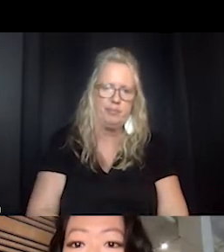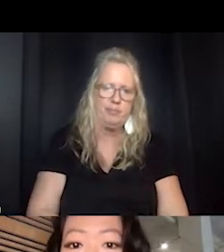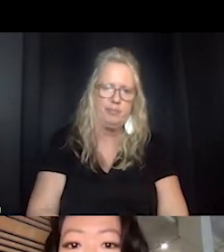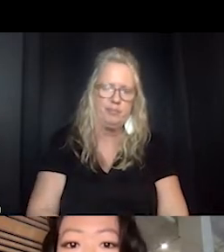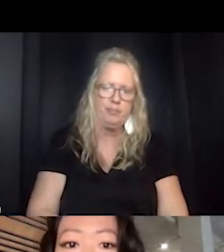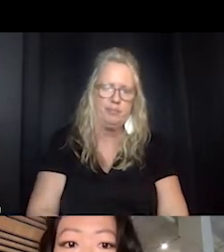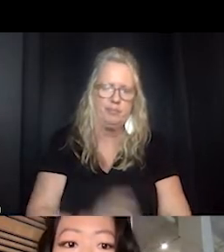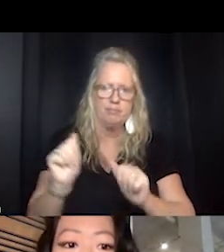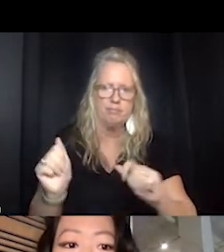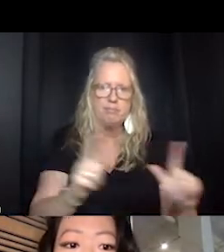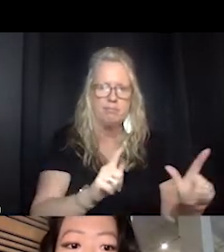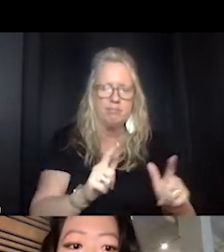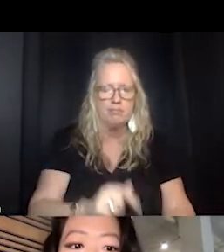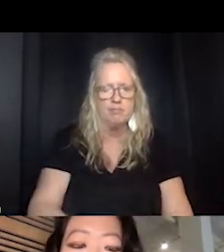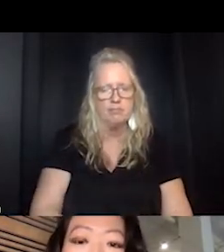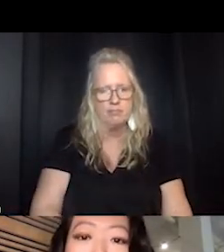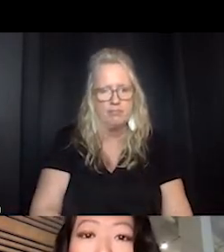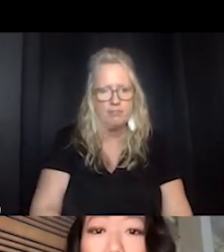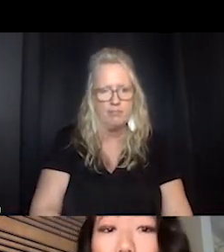Next slide.